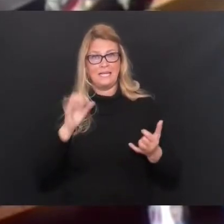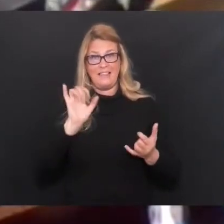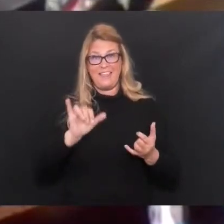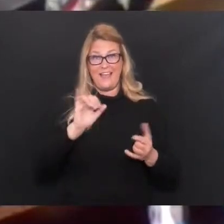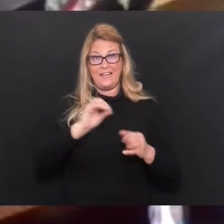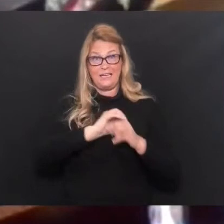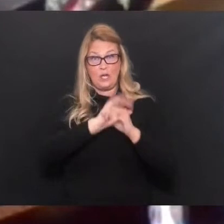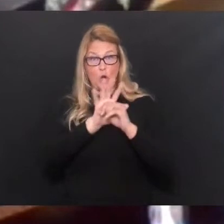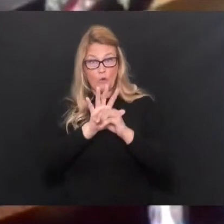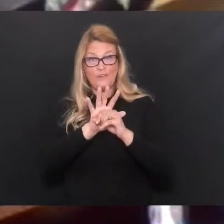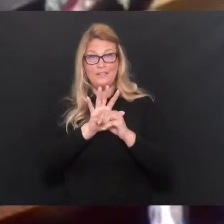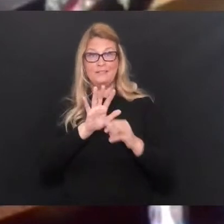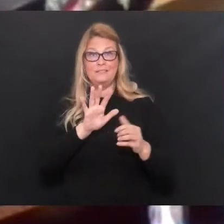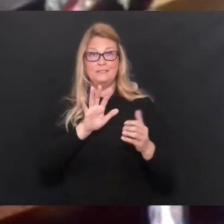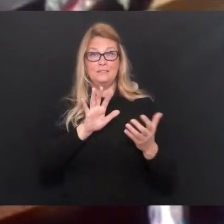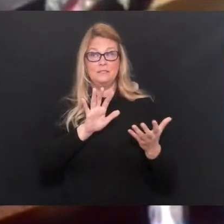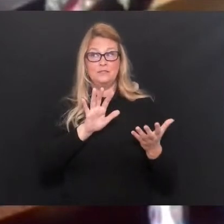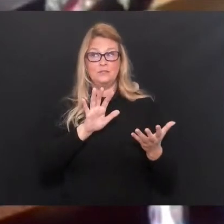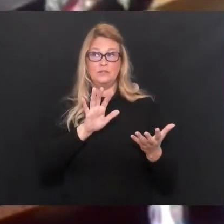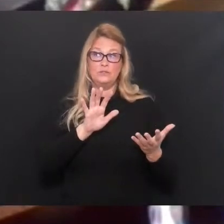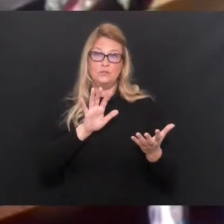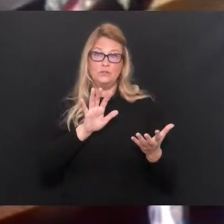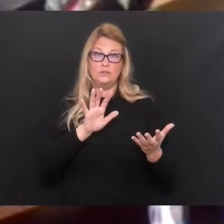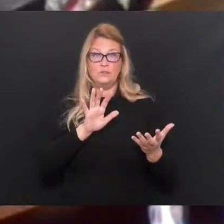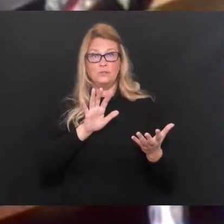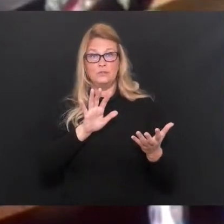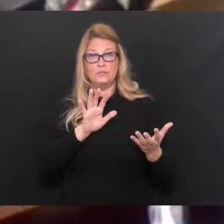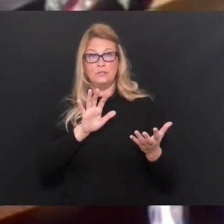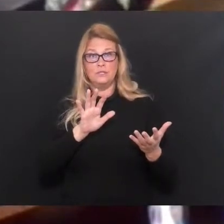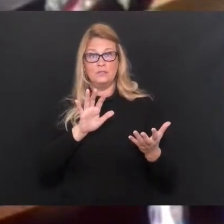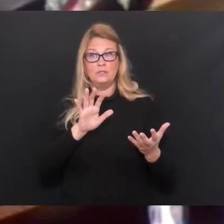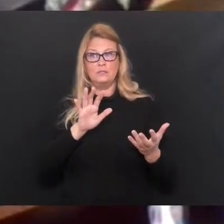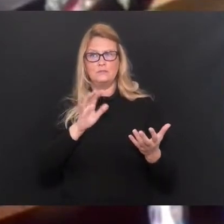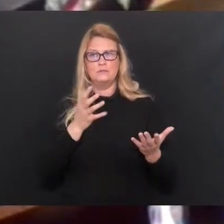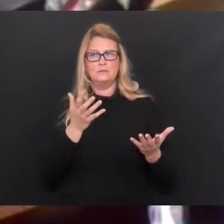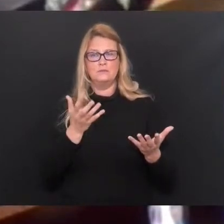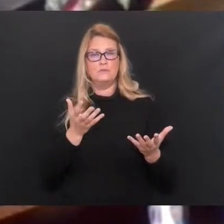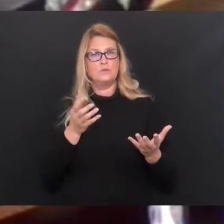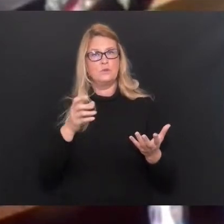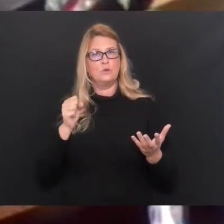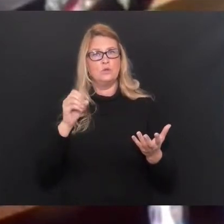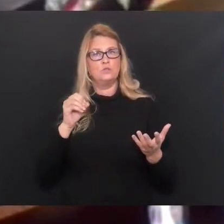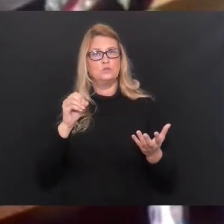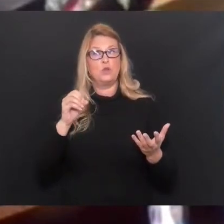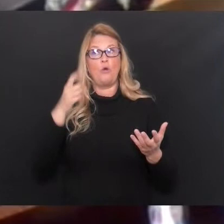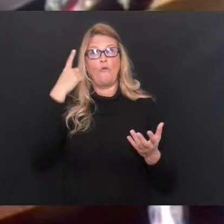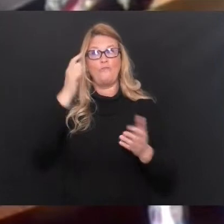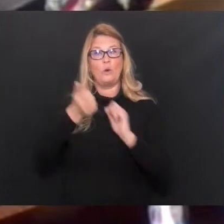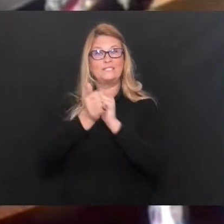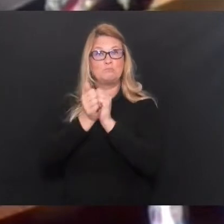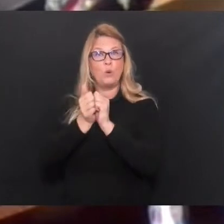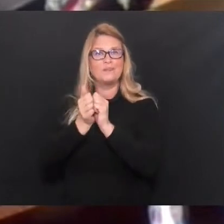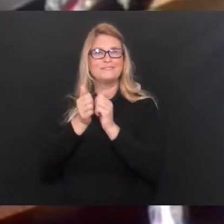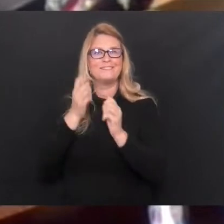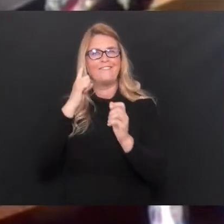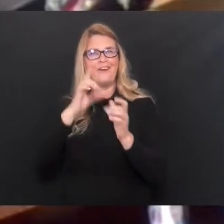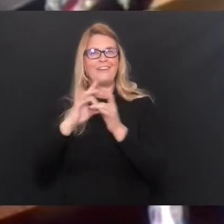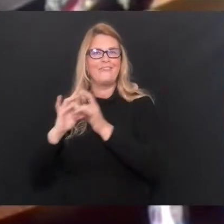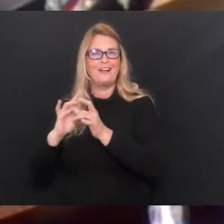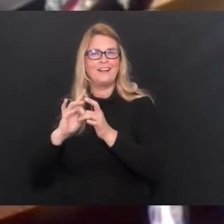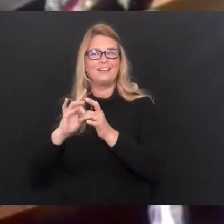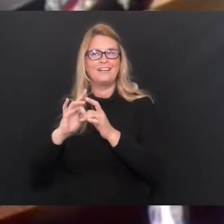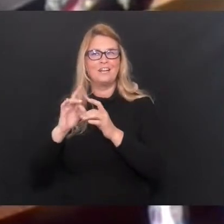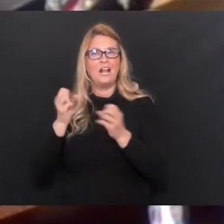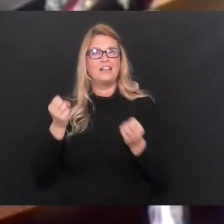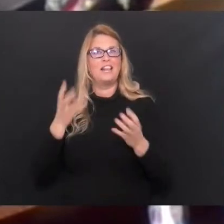the kind of slackening pace of demand, to use a sports metaphor, it sometimes feels out here that a